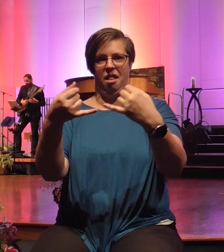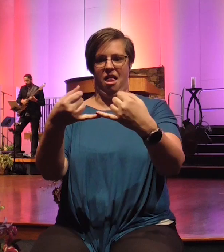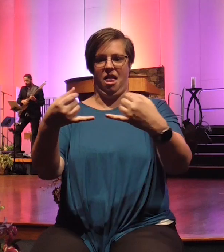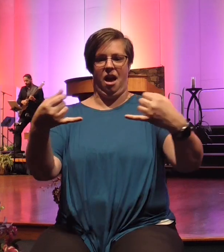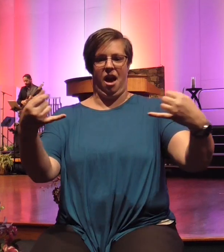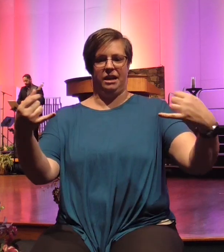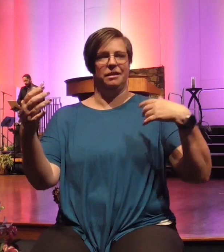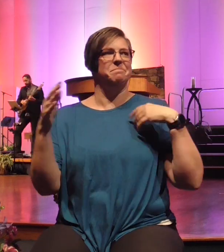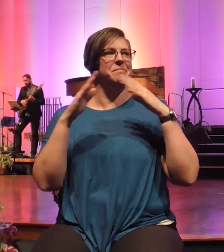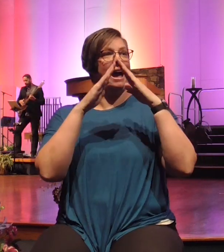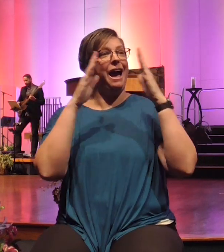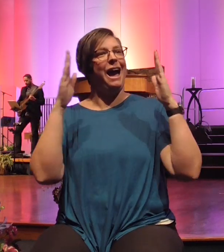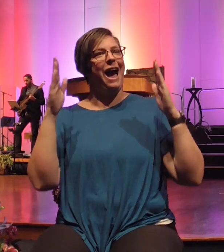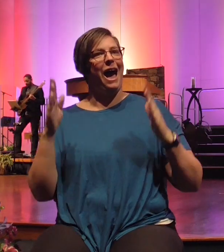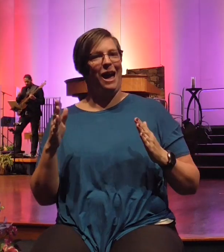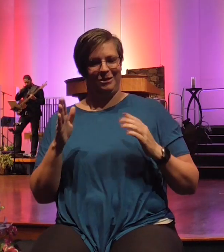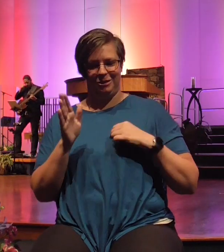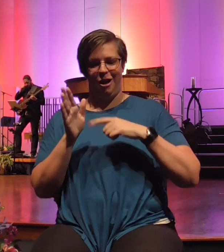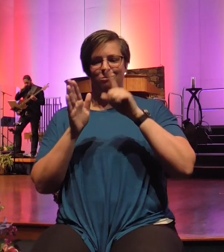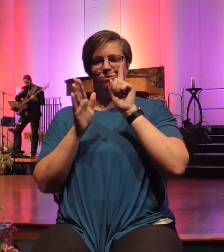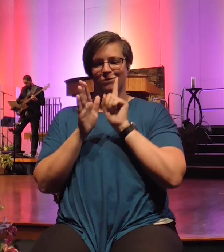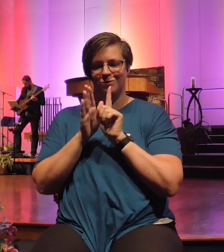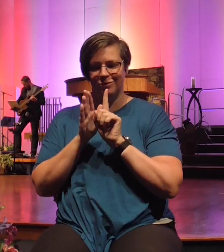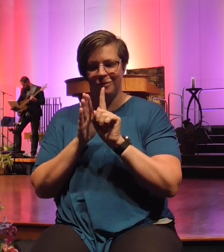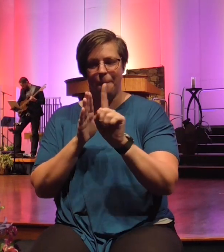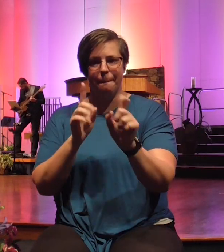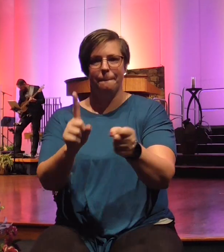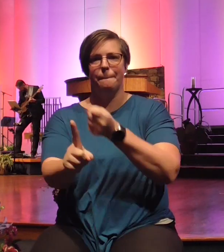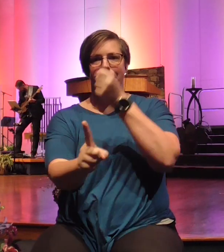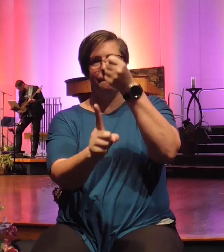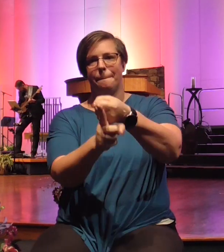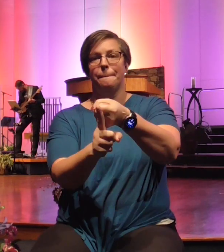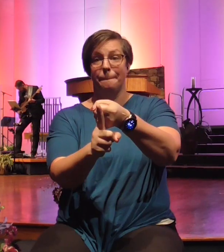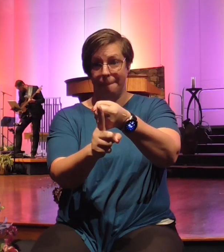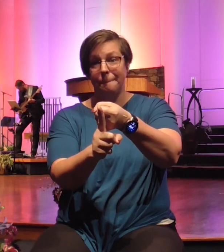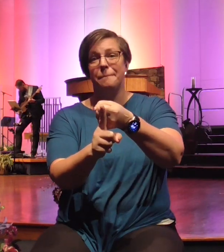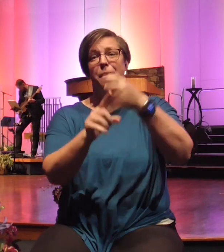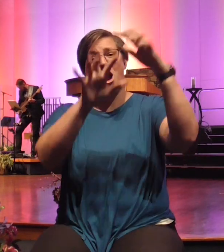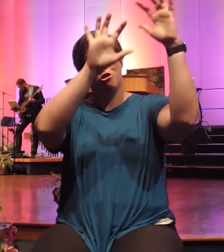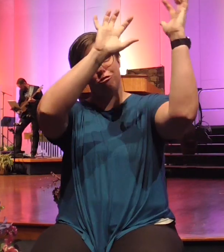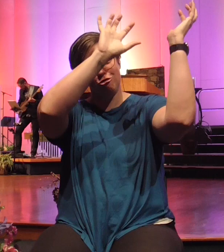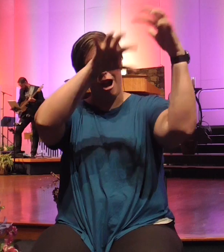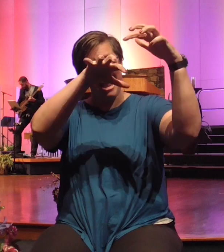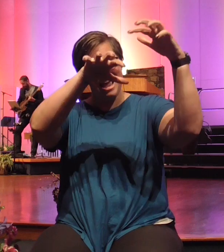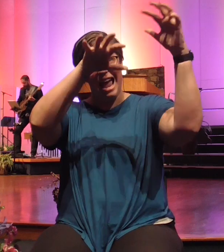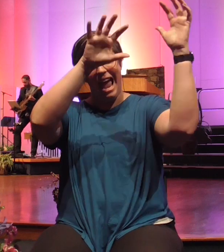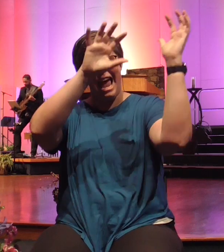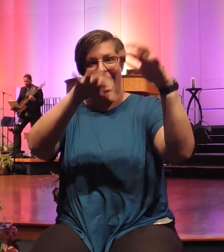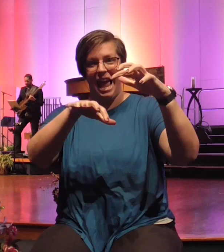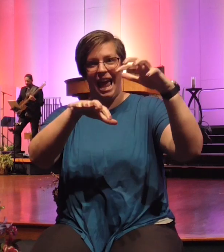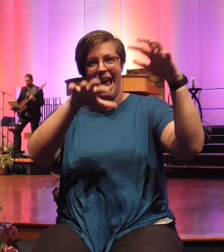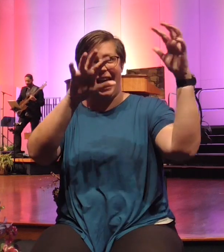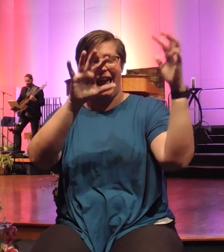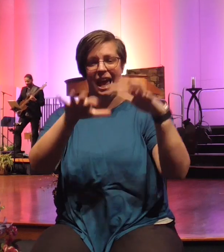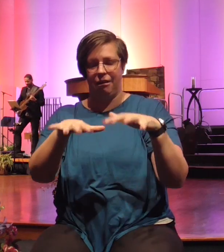I take a step outside, the rain, it catches me with